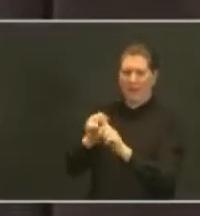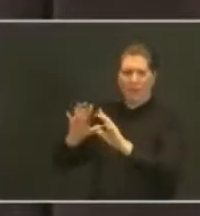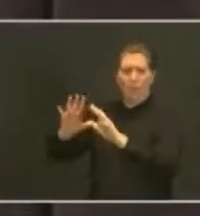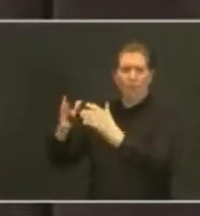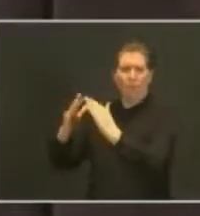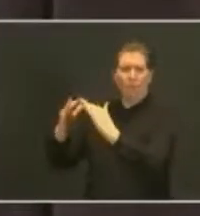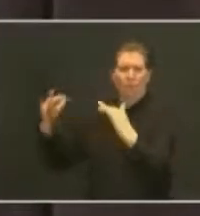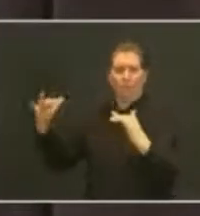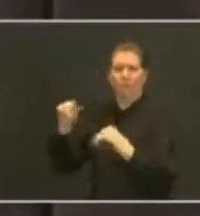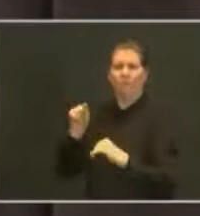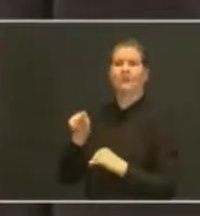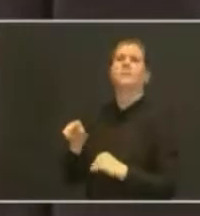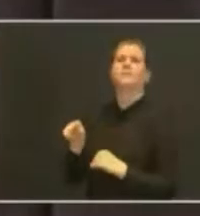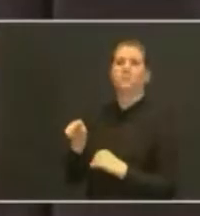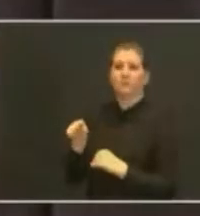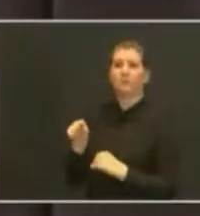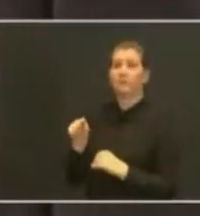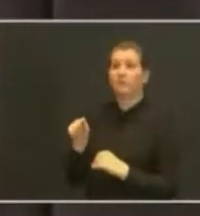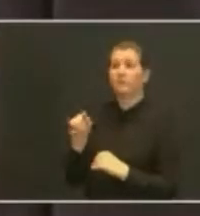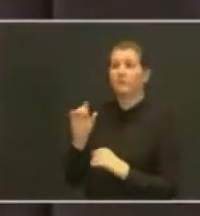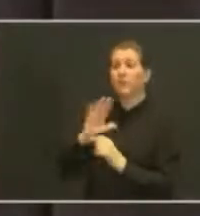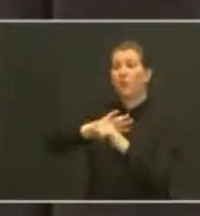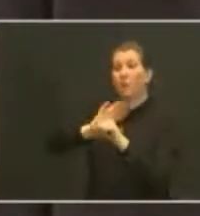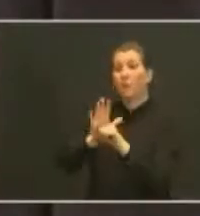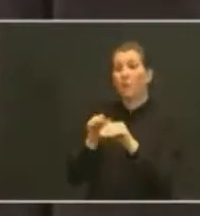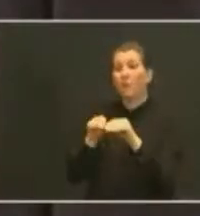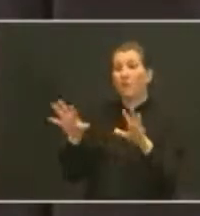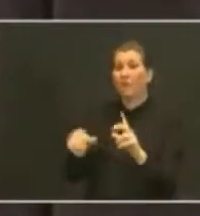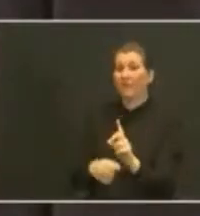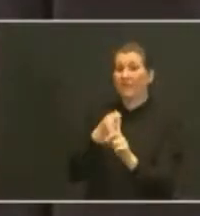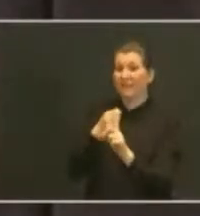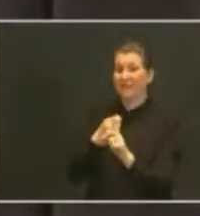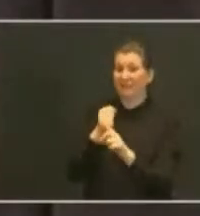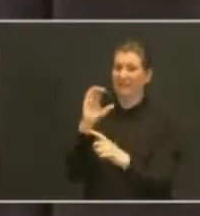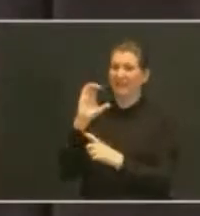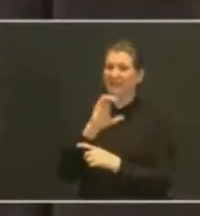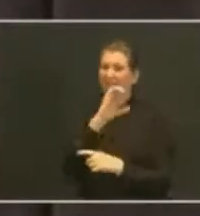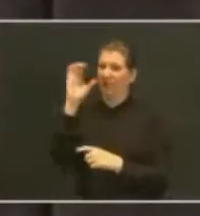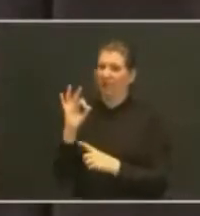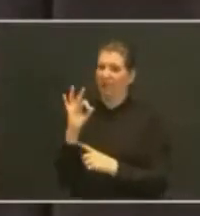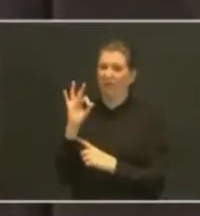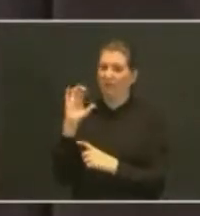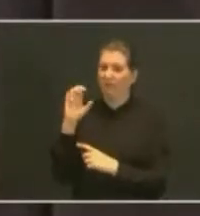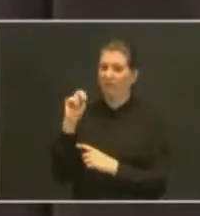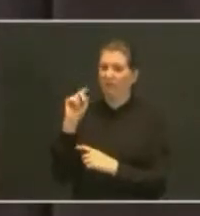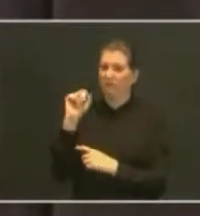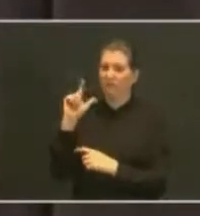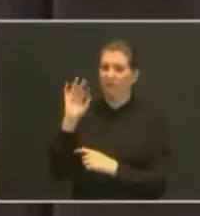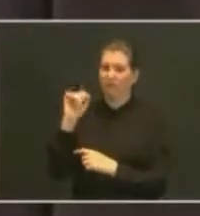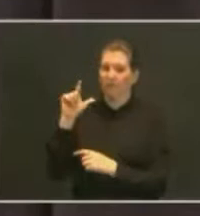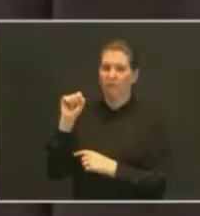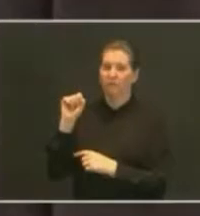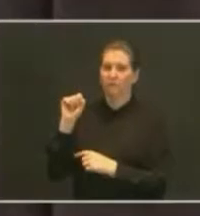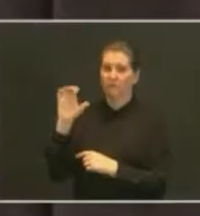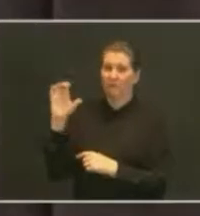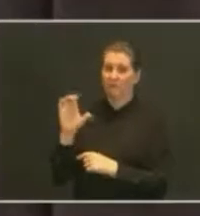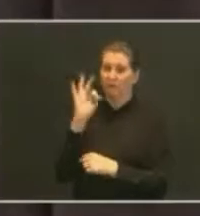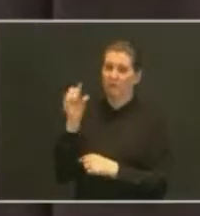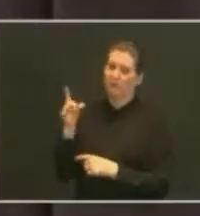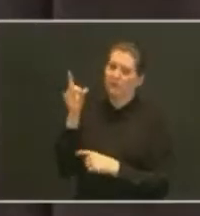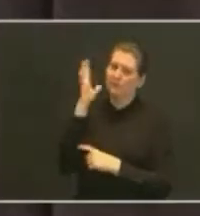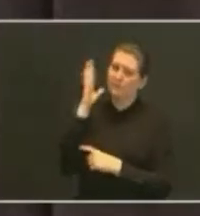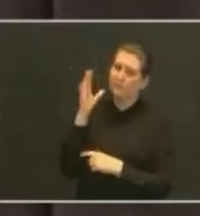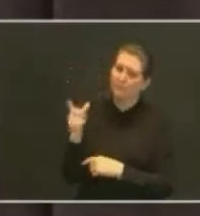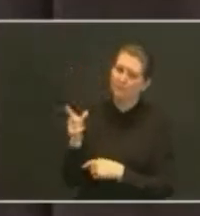impact of COVID-19 on Central Falls, for example. For that reason, Central Falls was a place where we